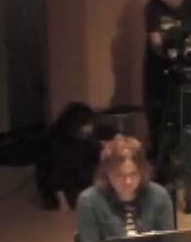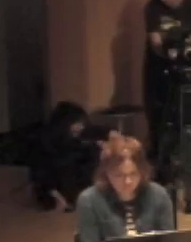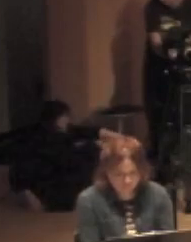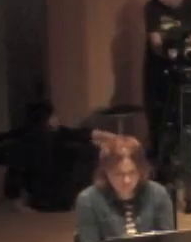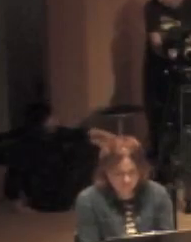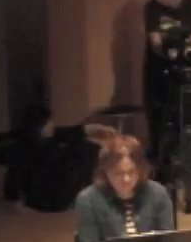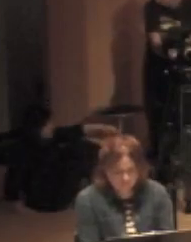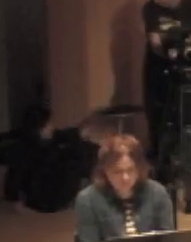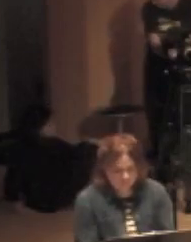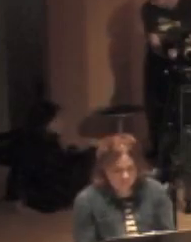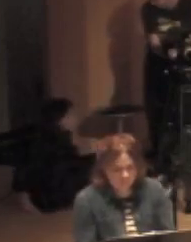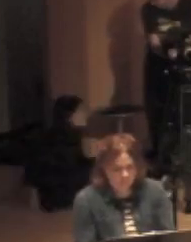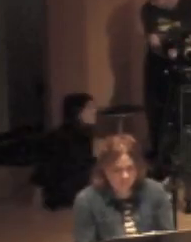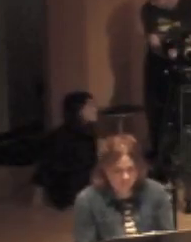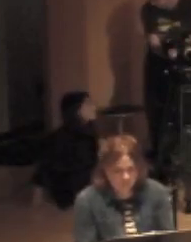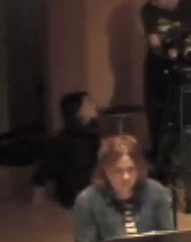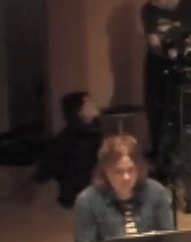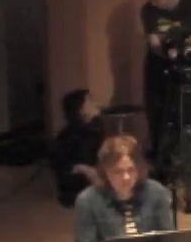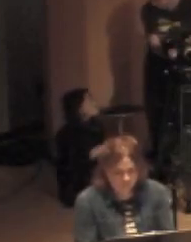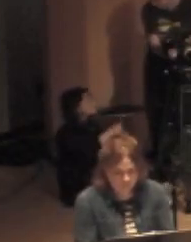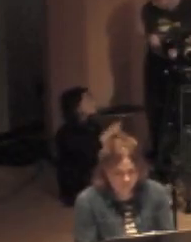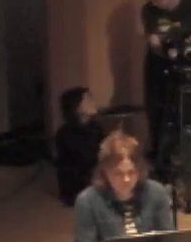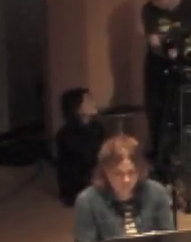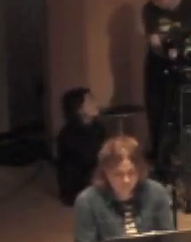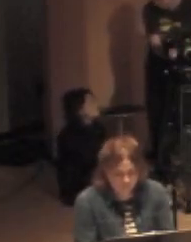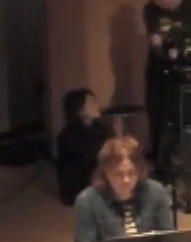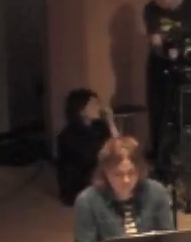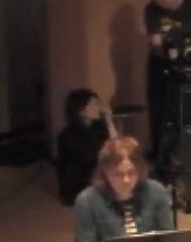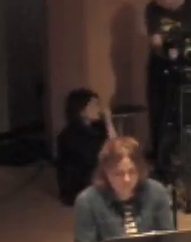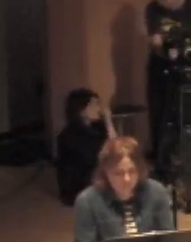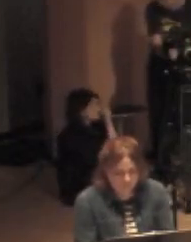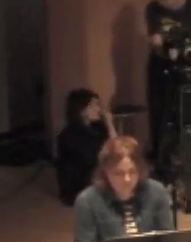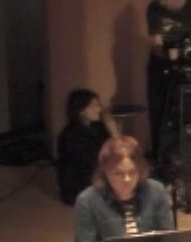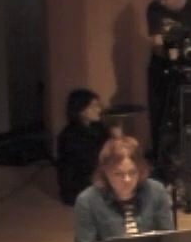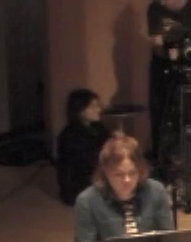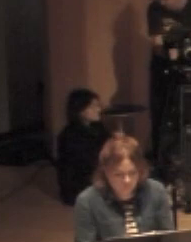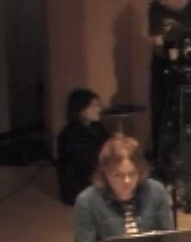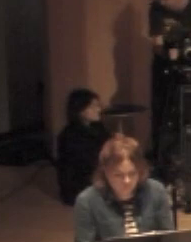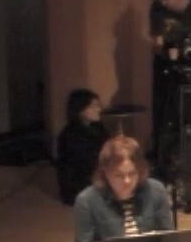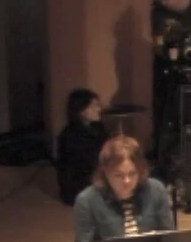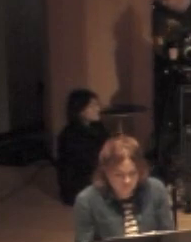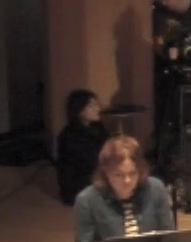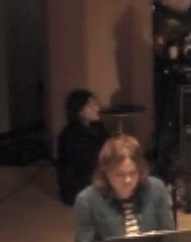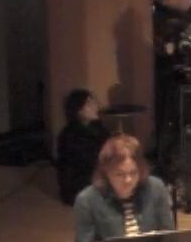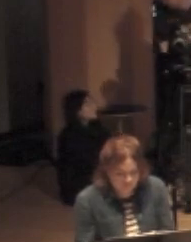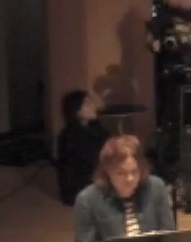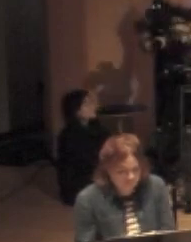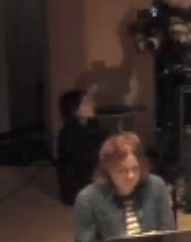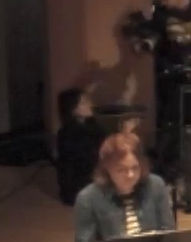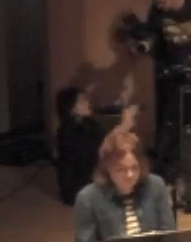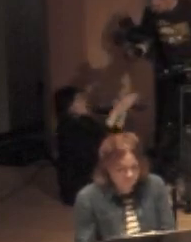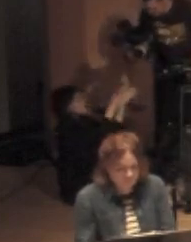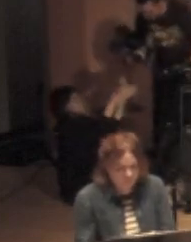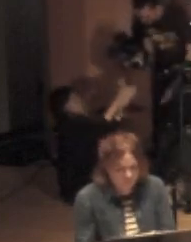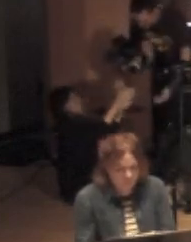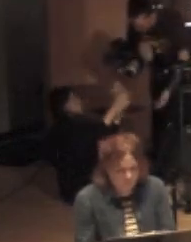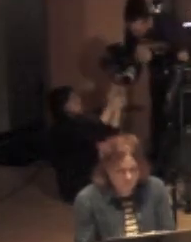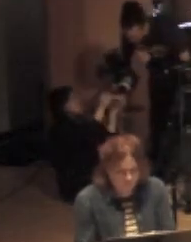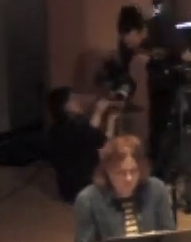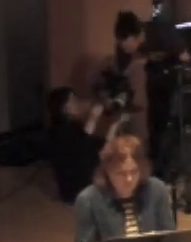yeah I actually have to go you know yeah there's a lot to do but I'll come